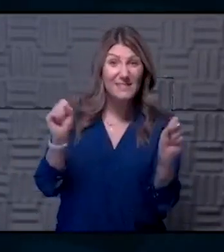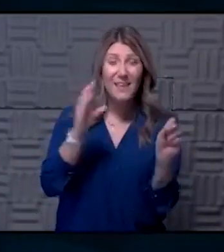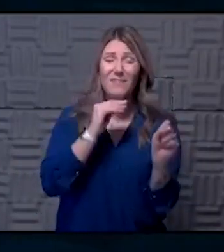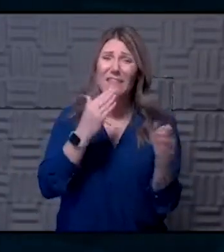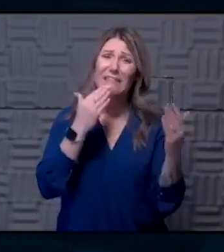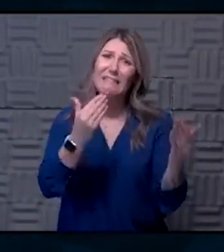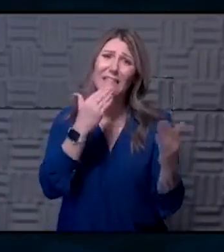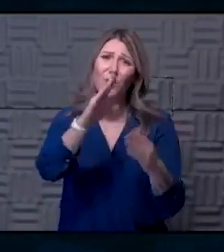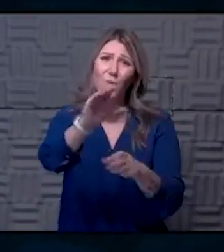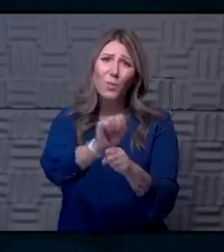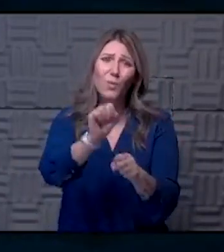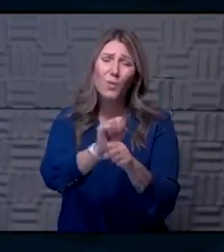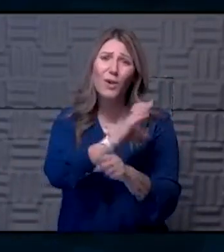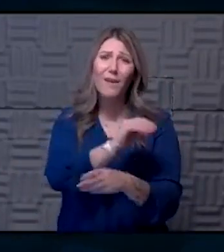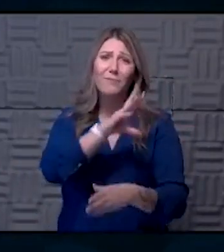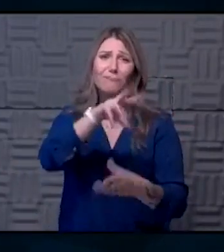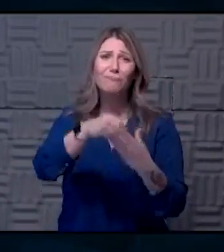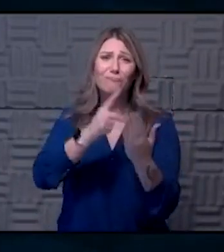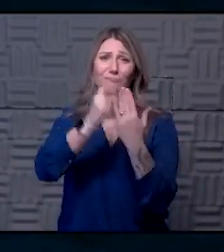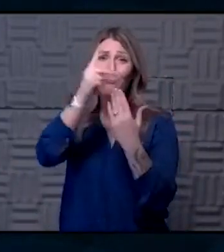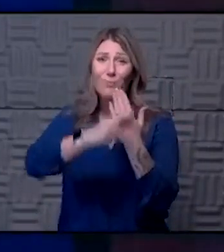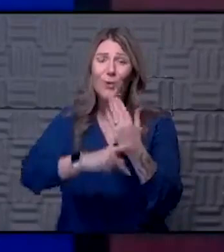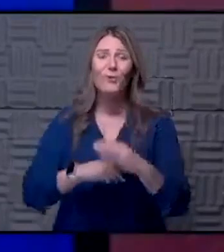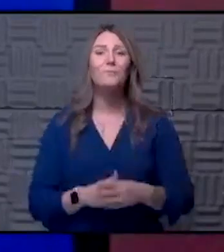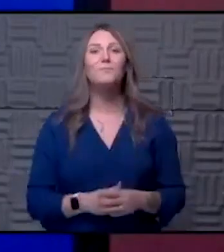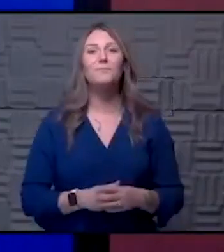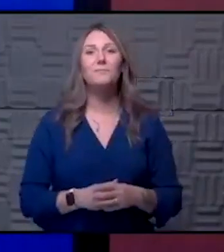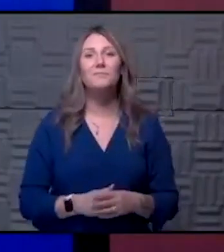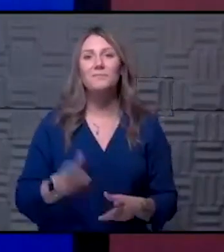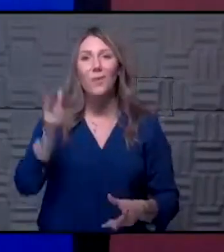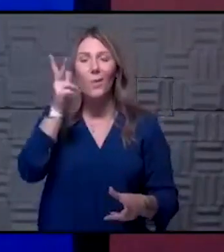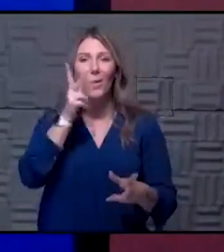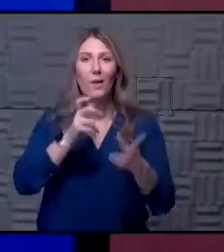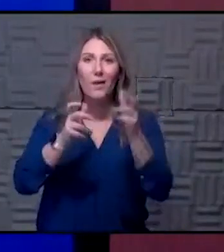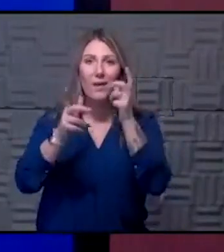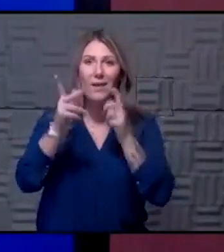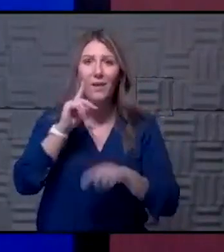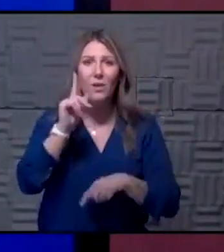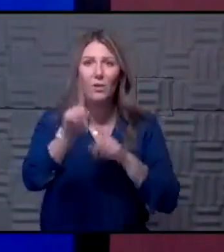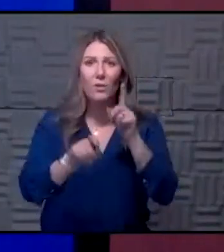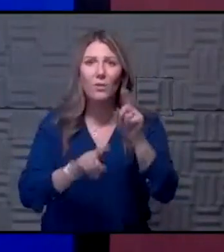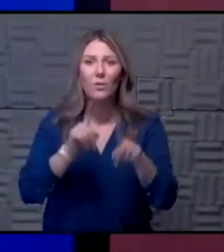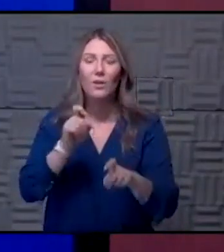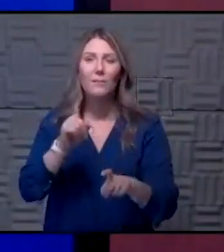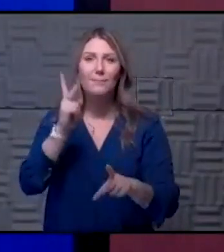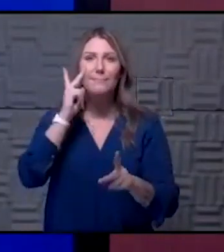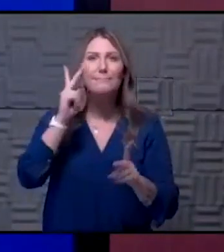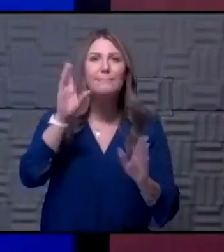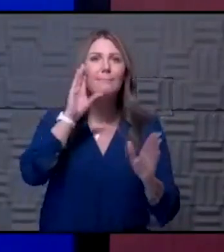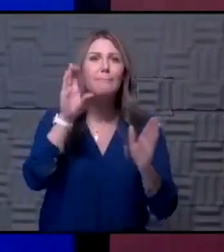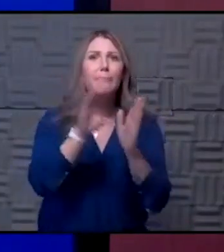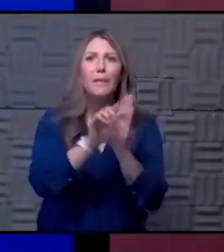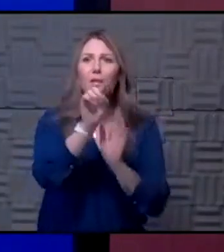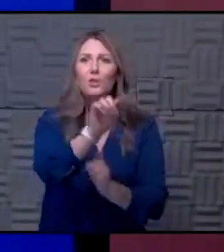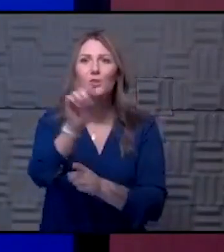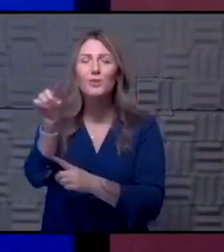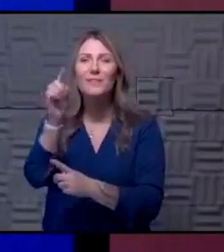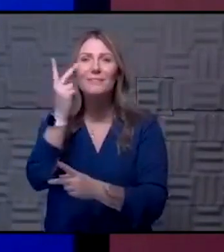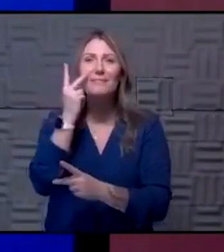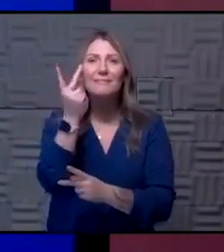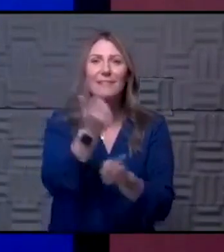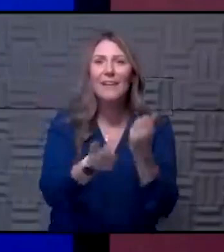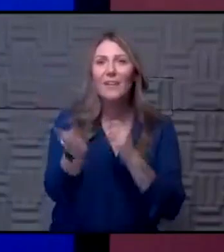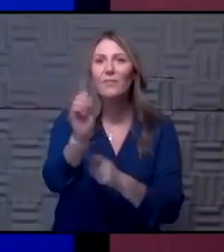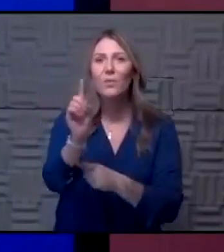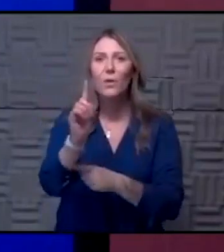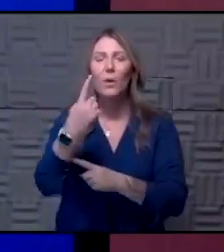for being on our program today. We hear it on the questions, right? We see it in the pictures. We see it everywhere. We are in